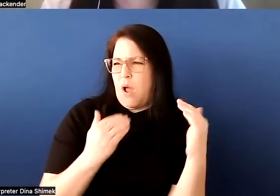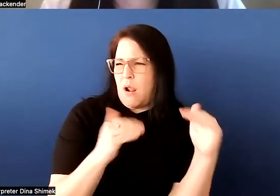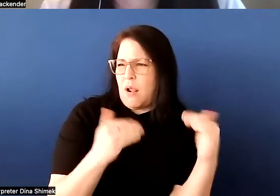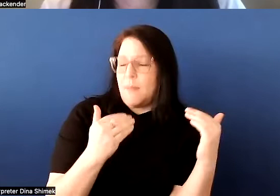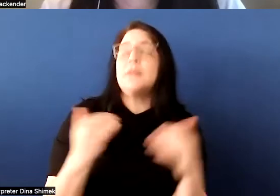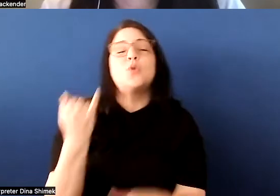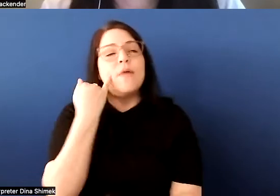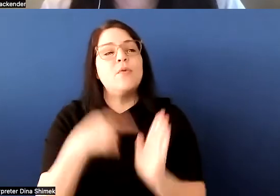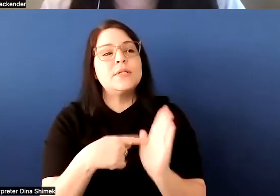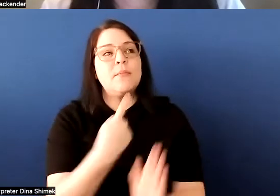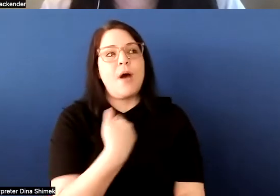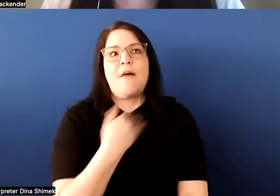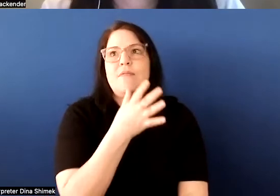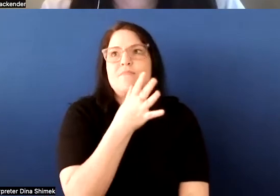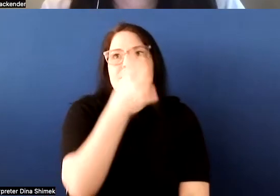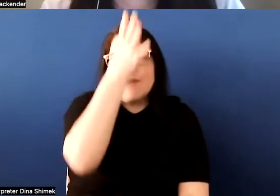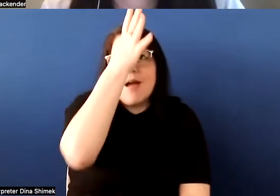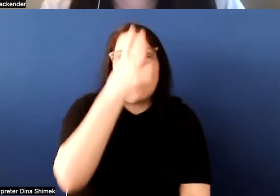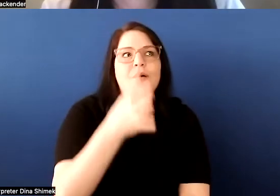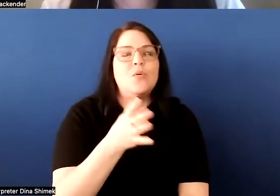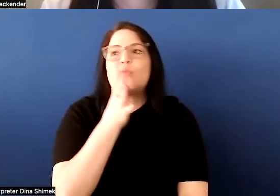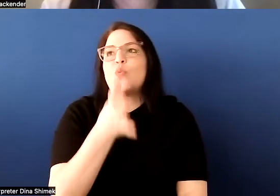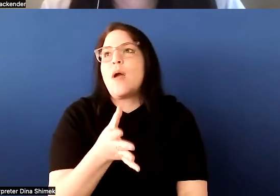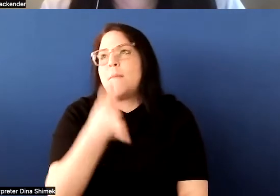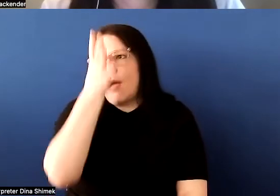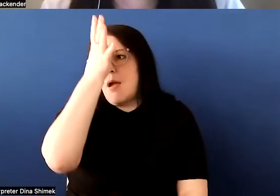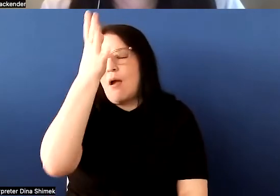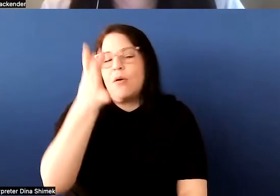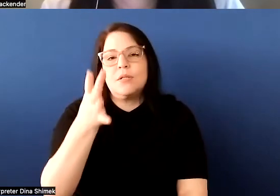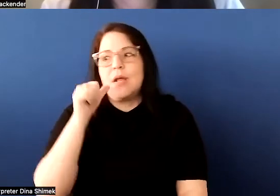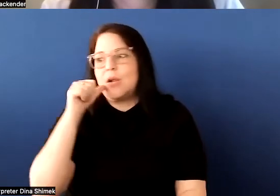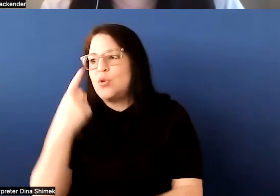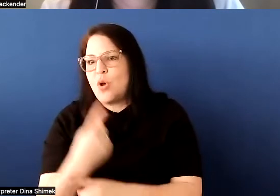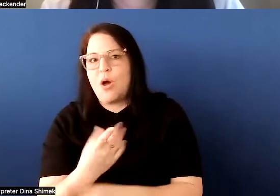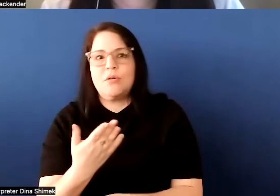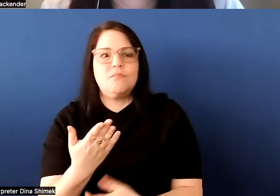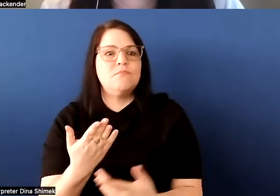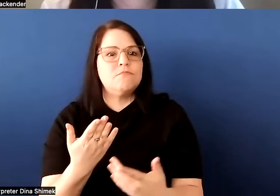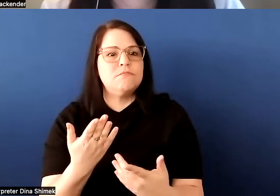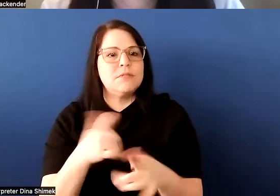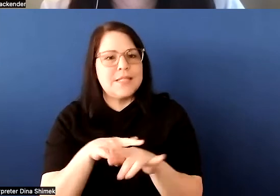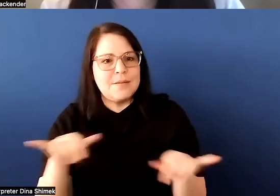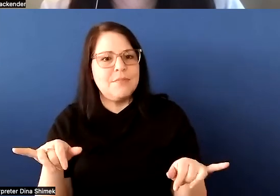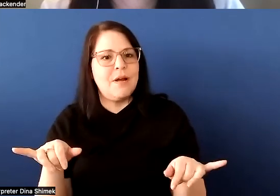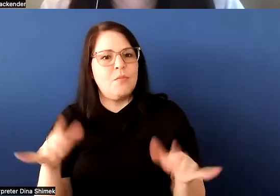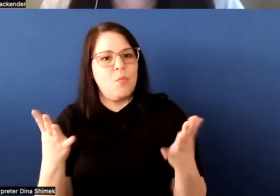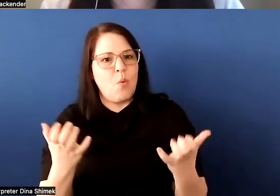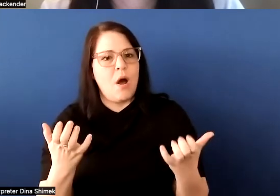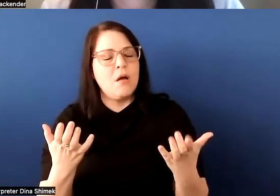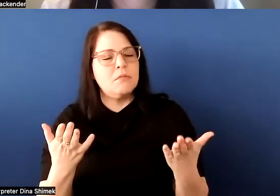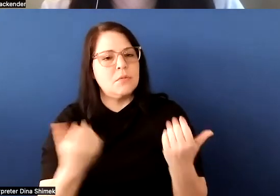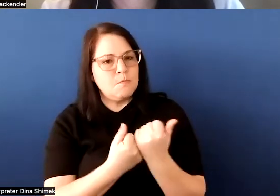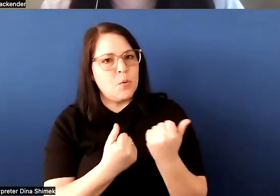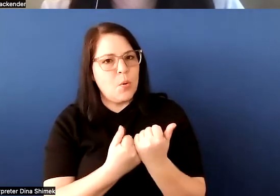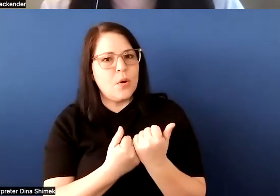have 2 parents, you have a grandparent and a daughter that wants to raise it for their grandchild. Unfortunately,